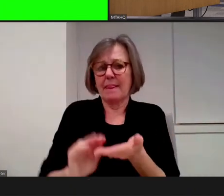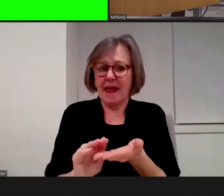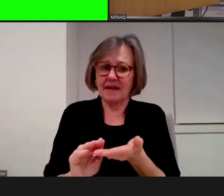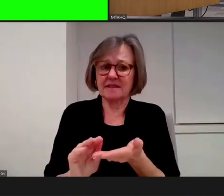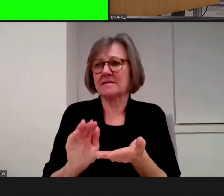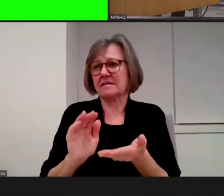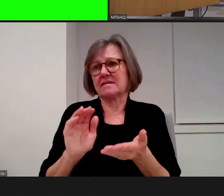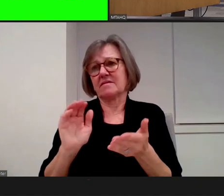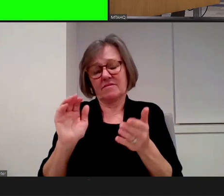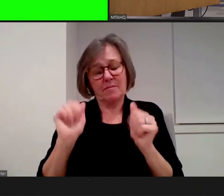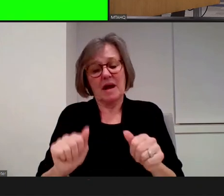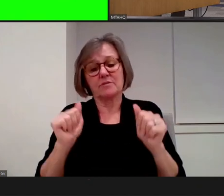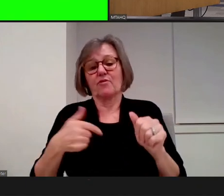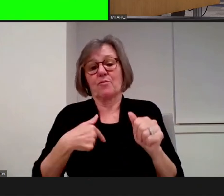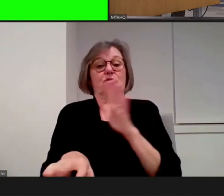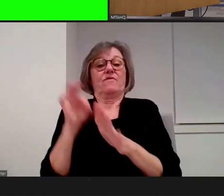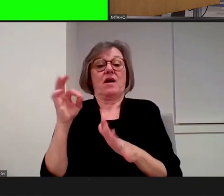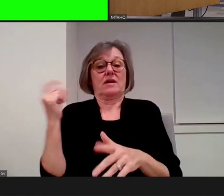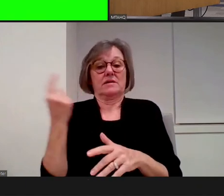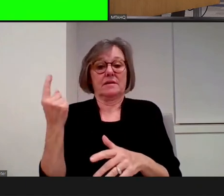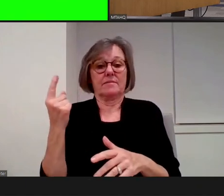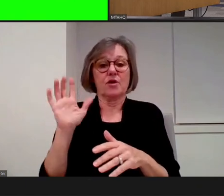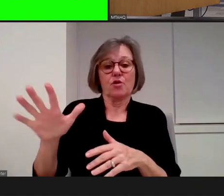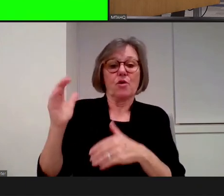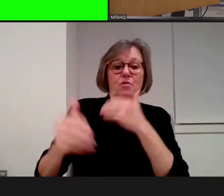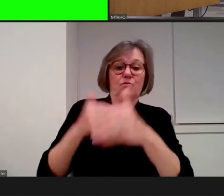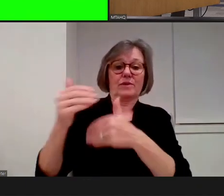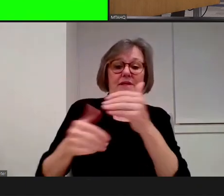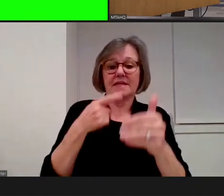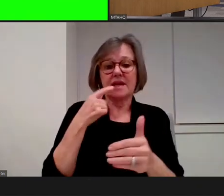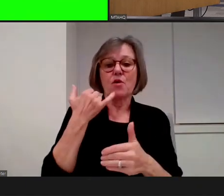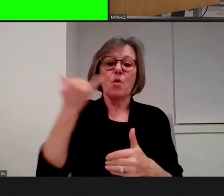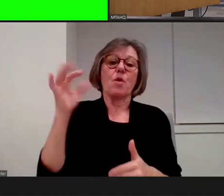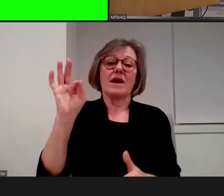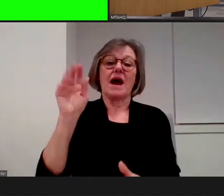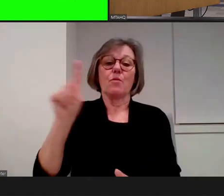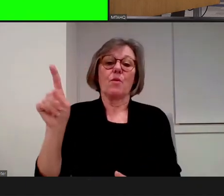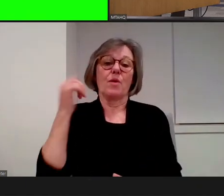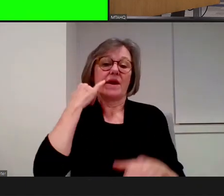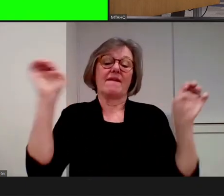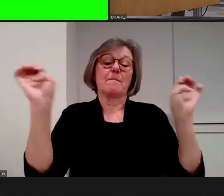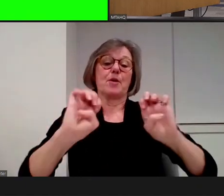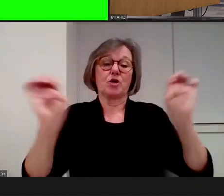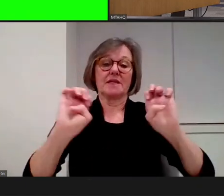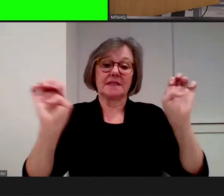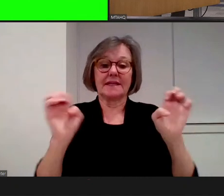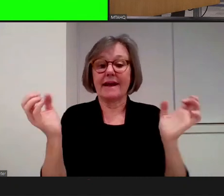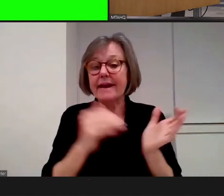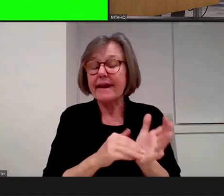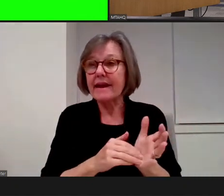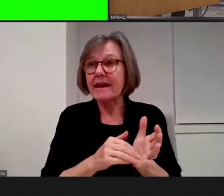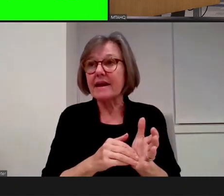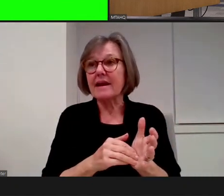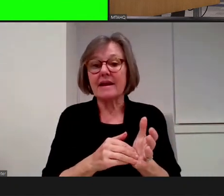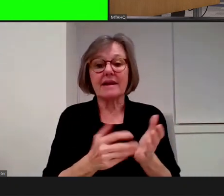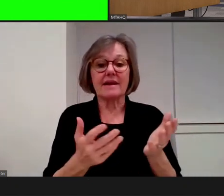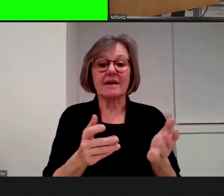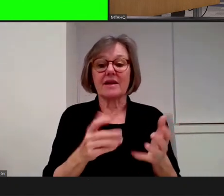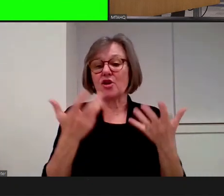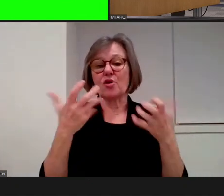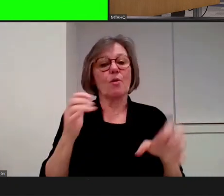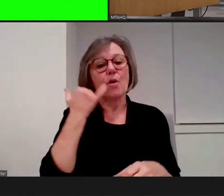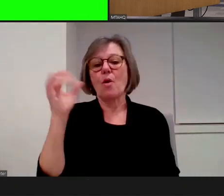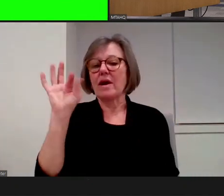find them? And finally, your own procedures say call 911 if it's an emergency. Again, you probably don't actually want me